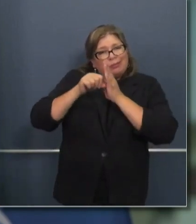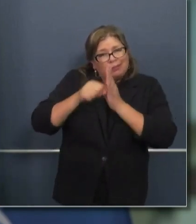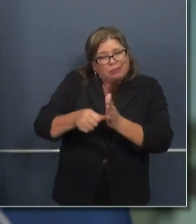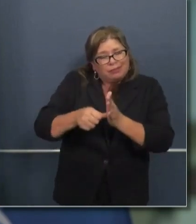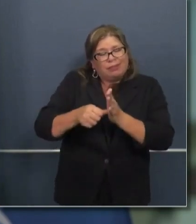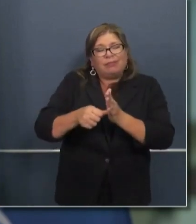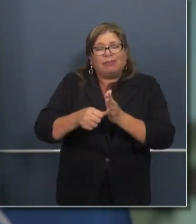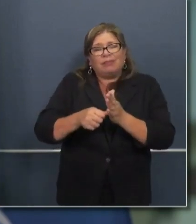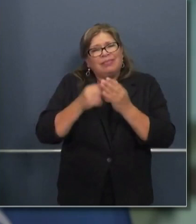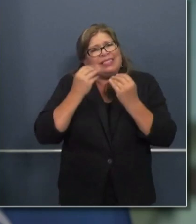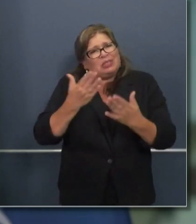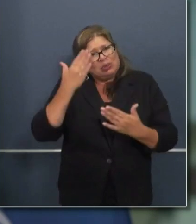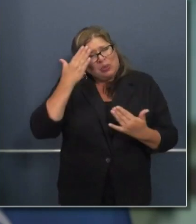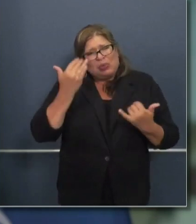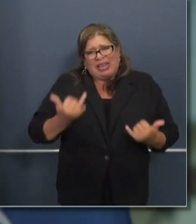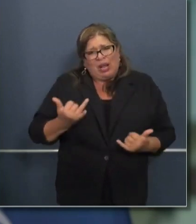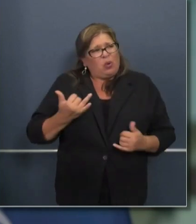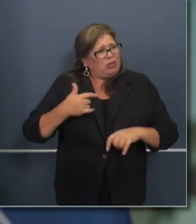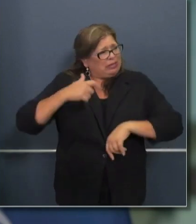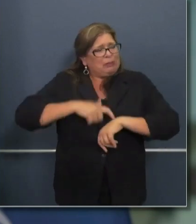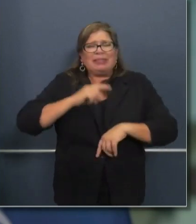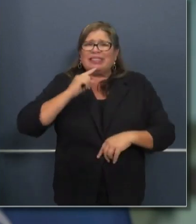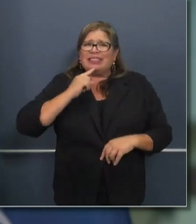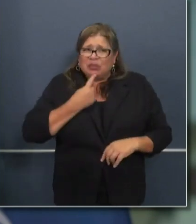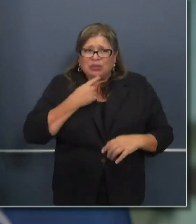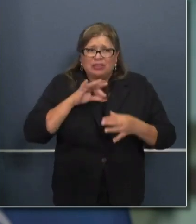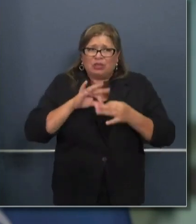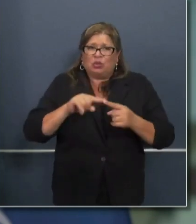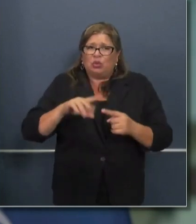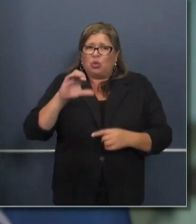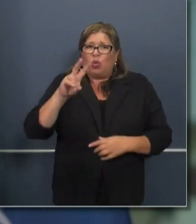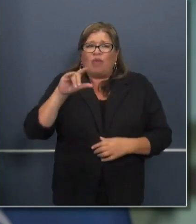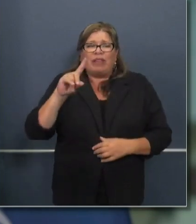we are at this stage of this pandemic. We